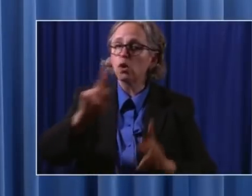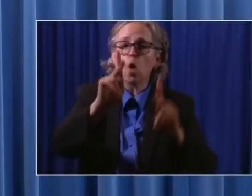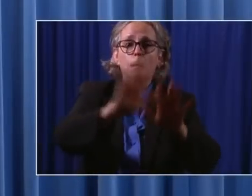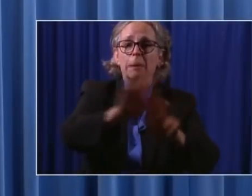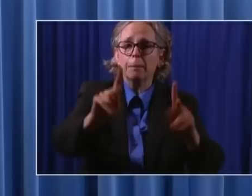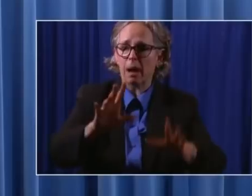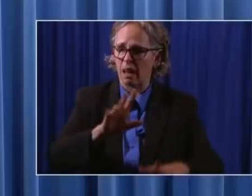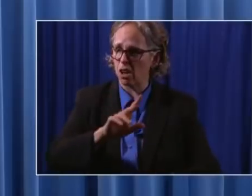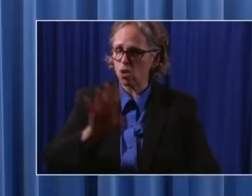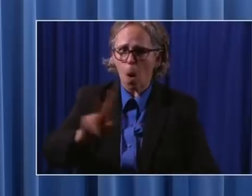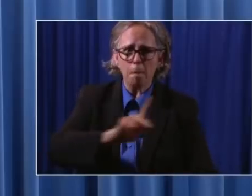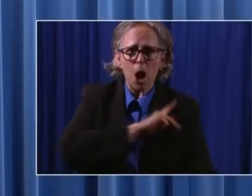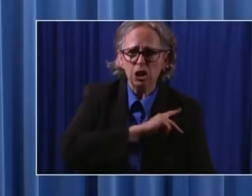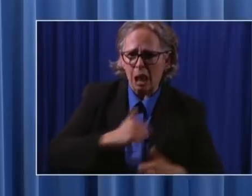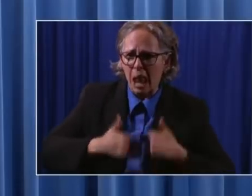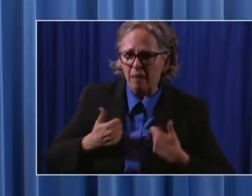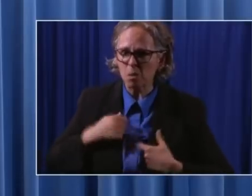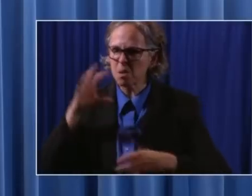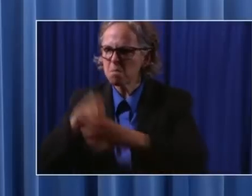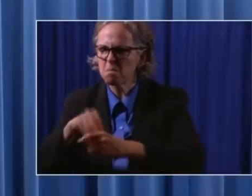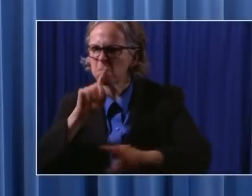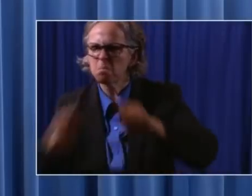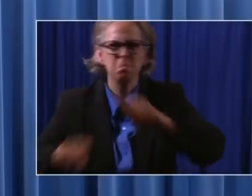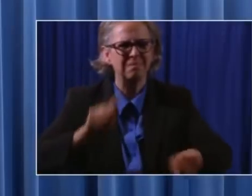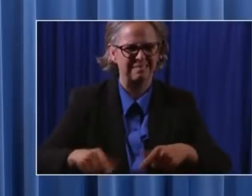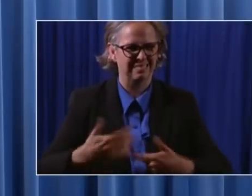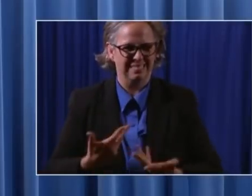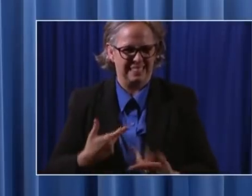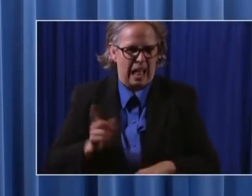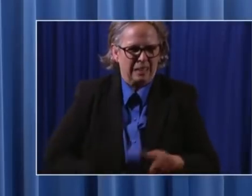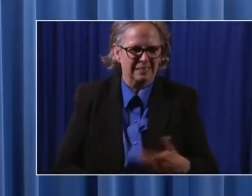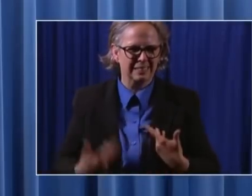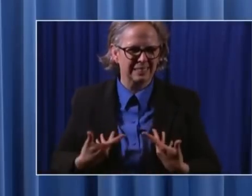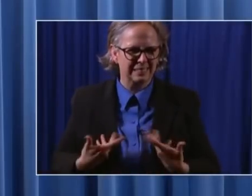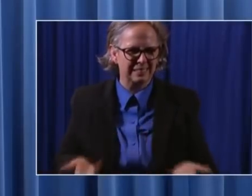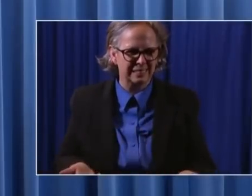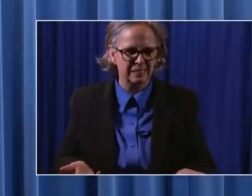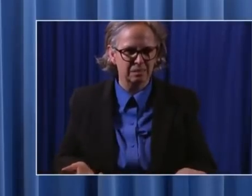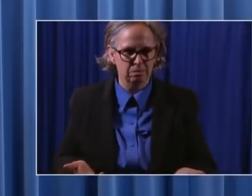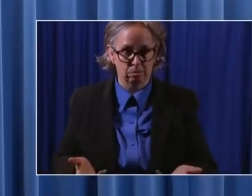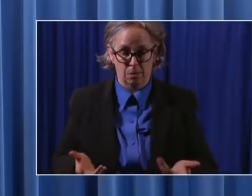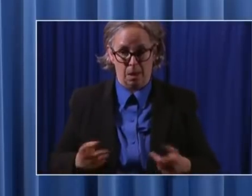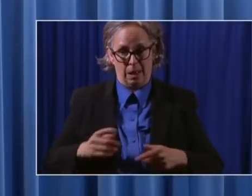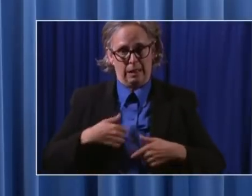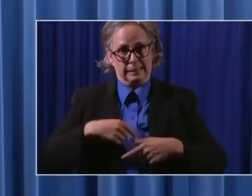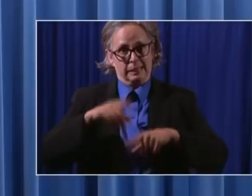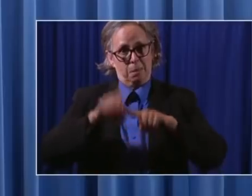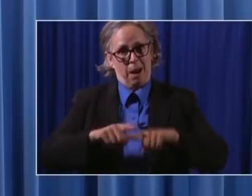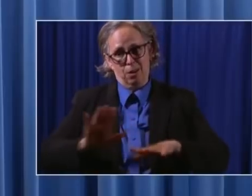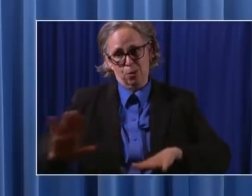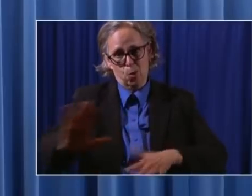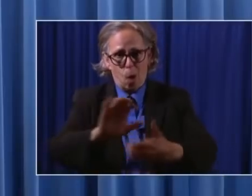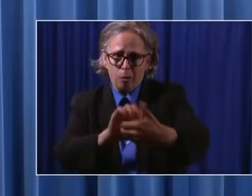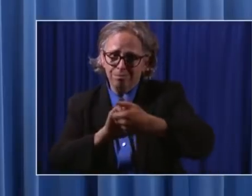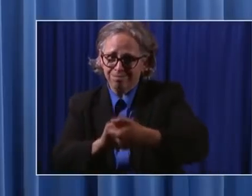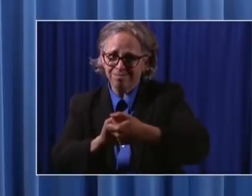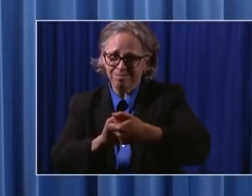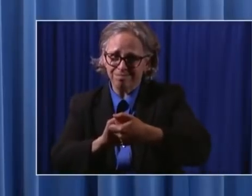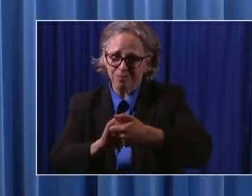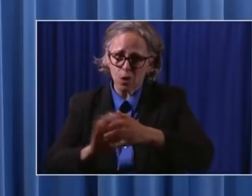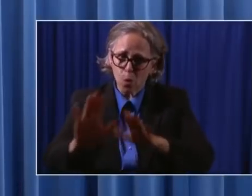to what they do when no one else is looking. What they do, do they have